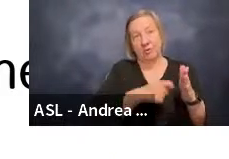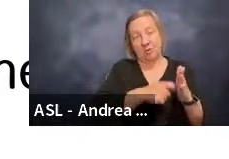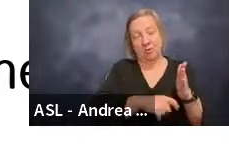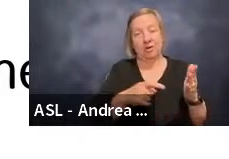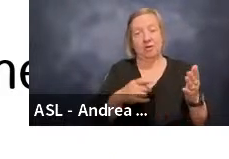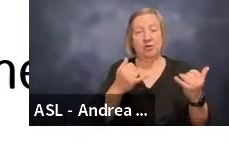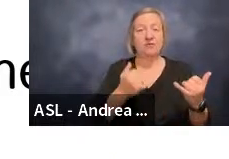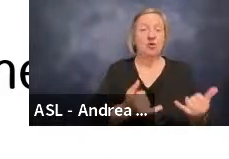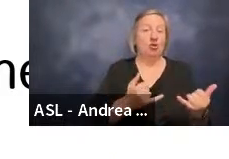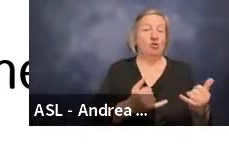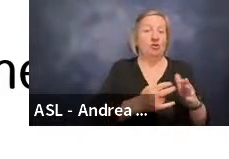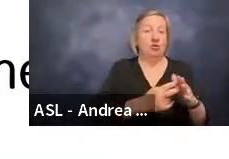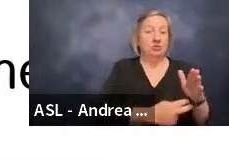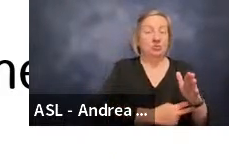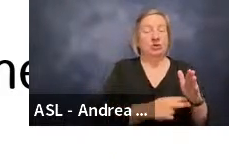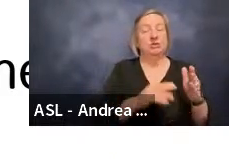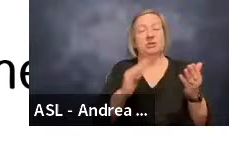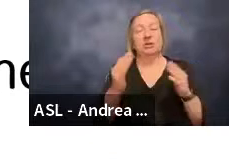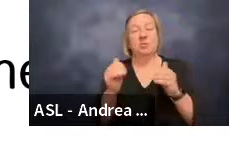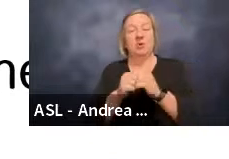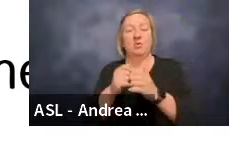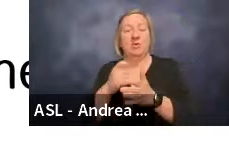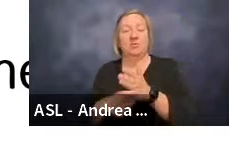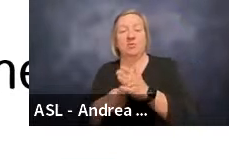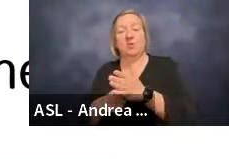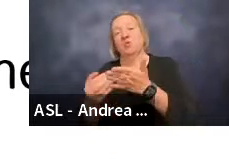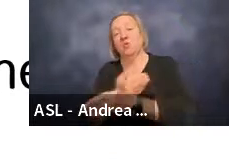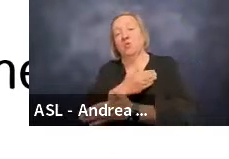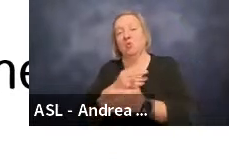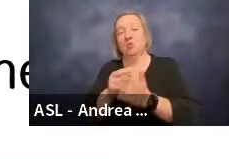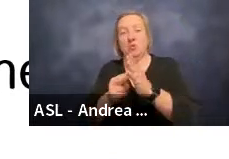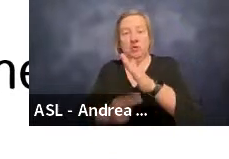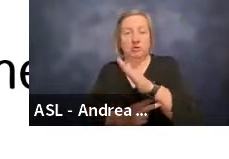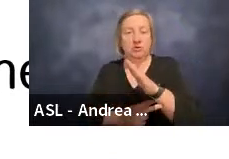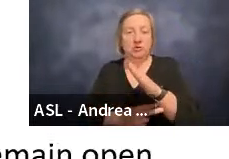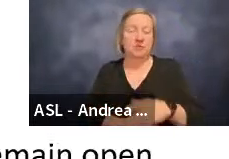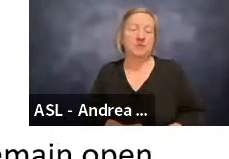as compared to tolling on the new bridge.